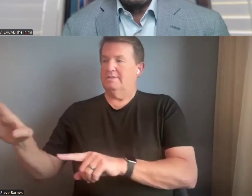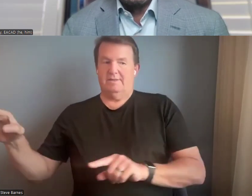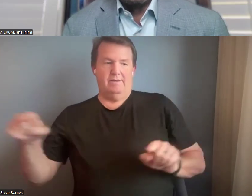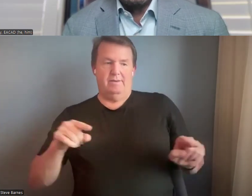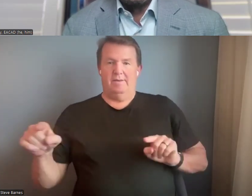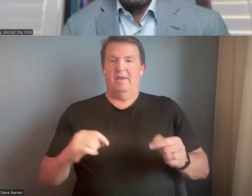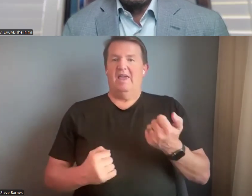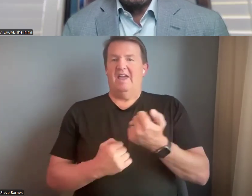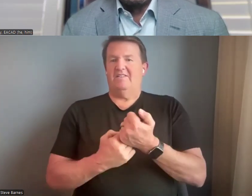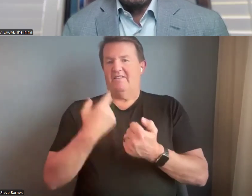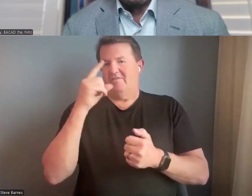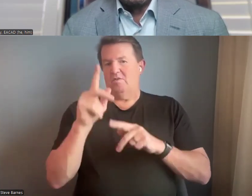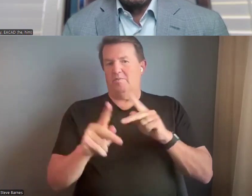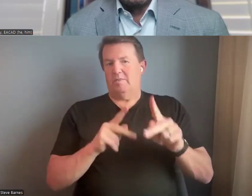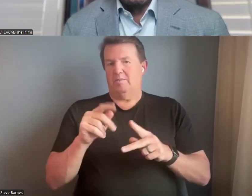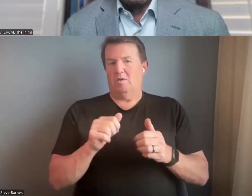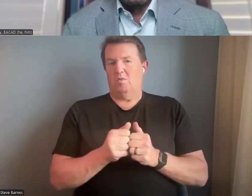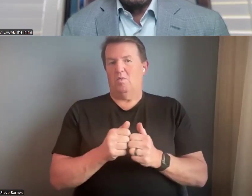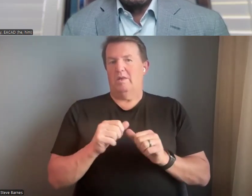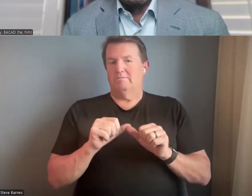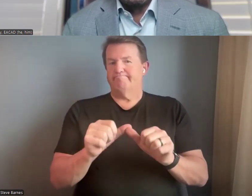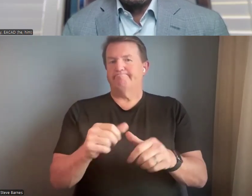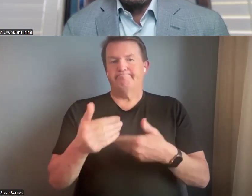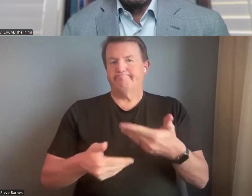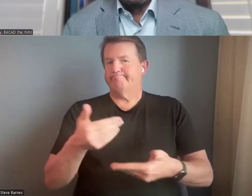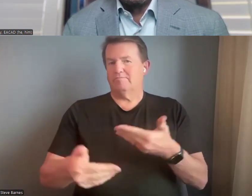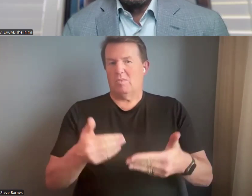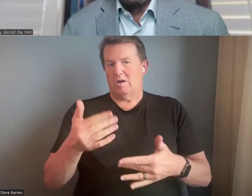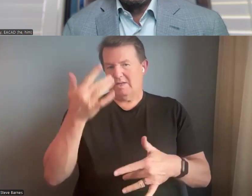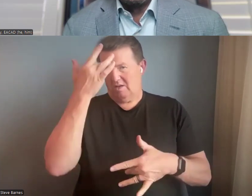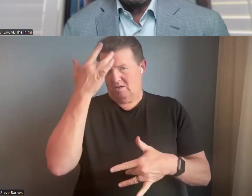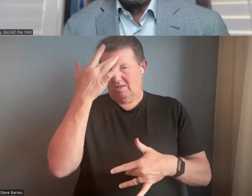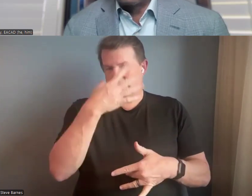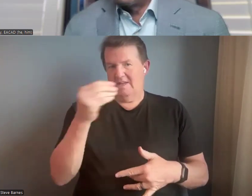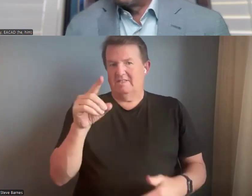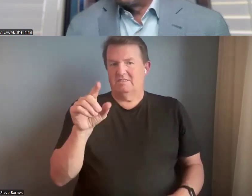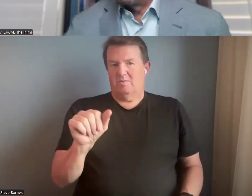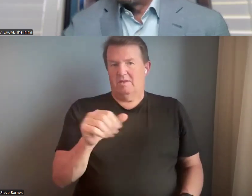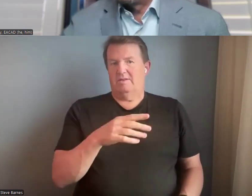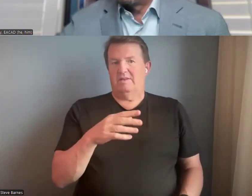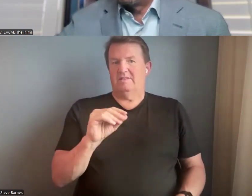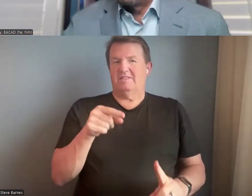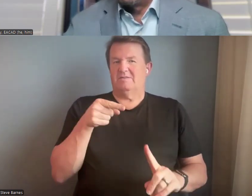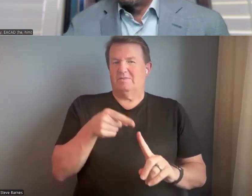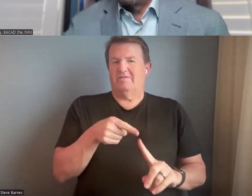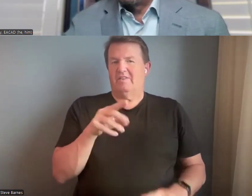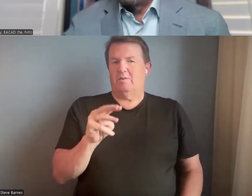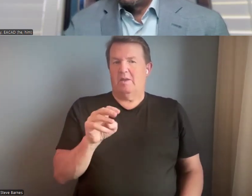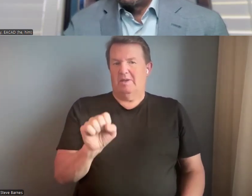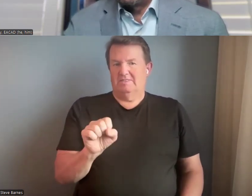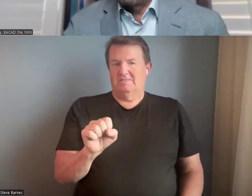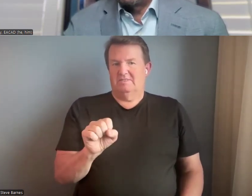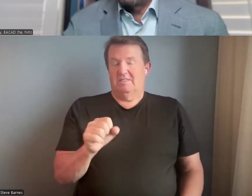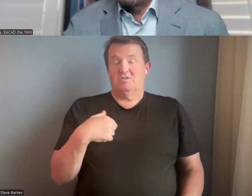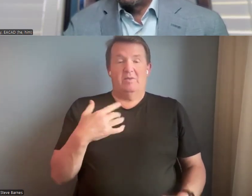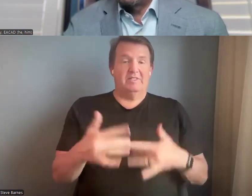with chronic illnesses and disabilities, specifically multiple sclerosis. So thank you for having me here, and I'm excited to have this experience.